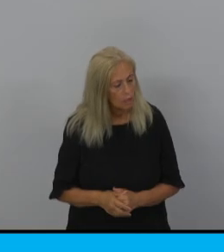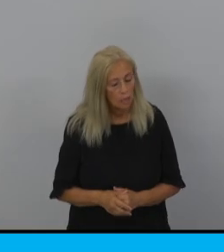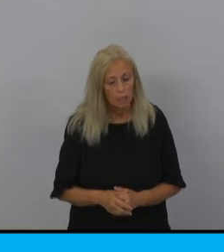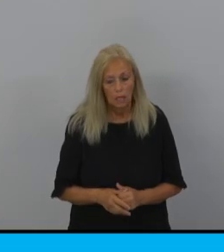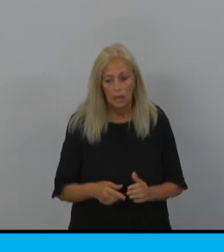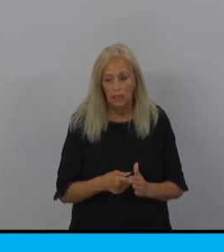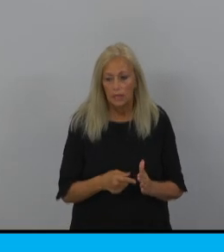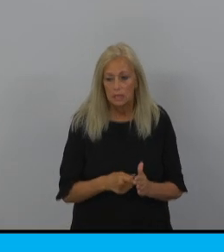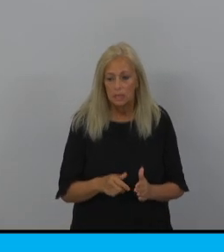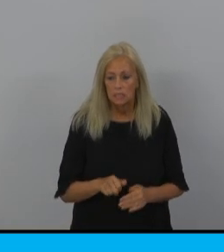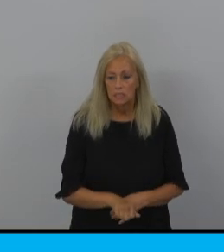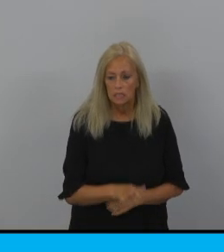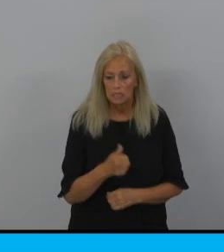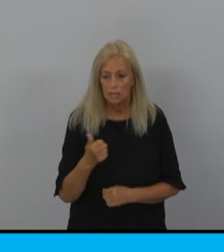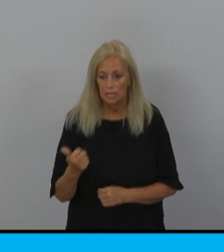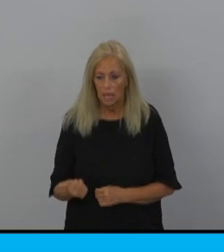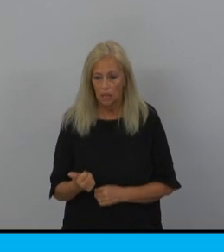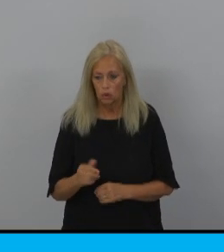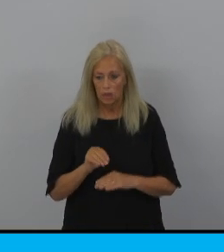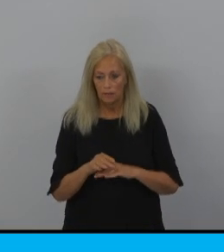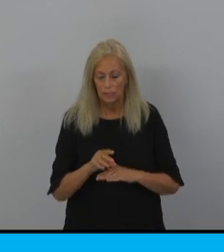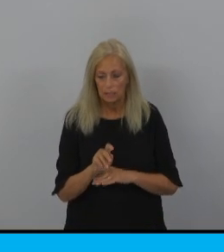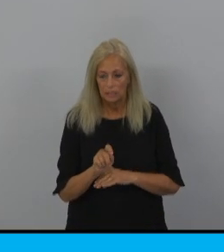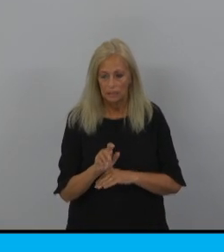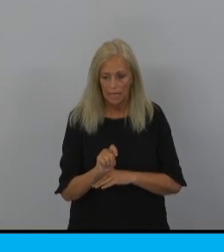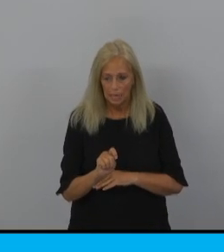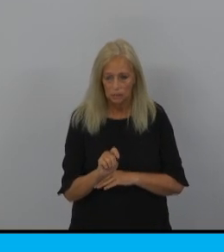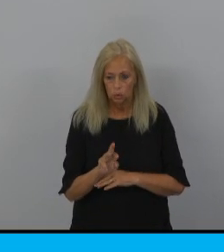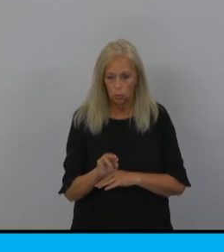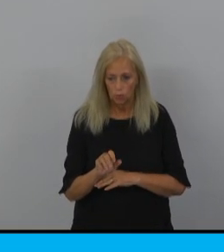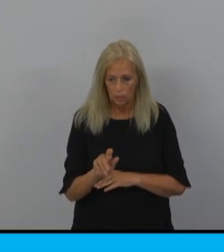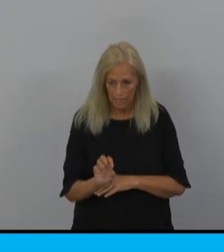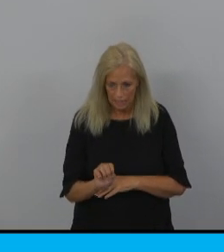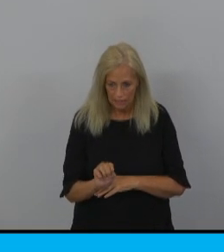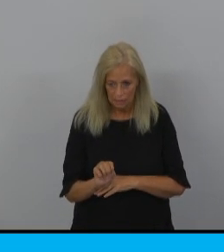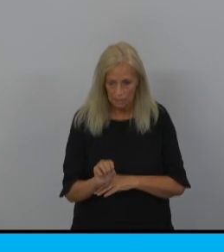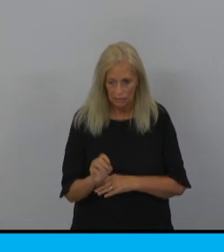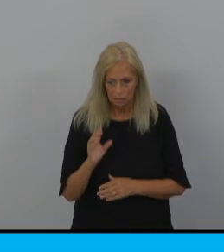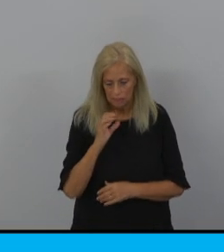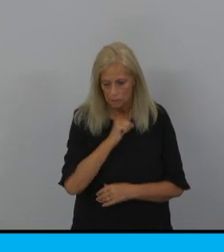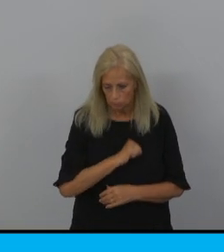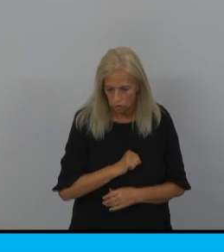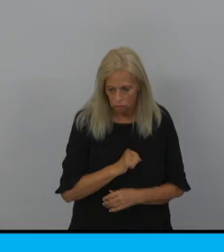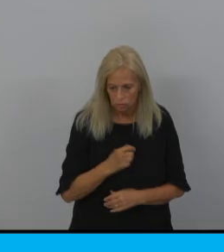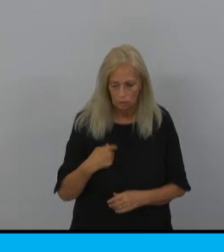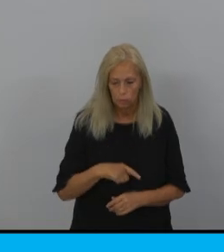So then this is our other effective tax rate assumptions that we have to do in